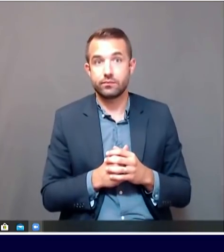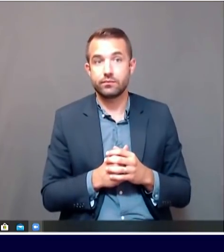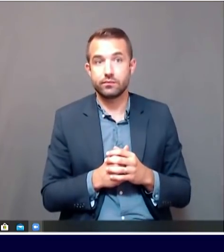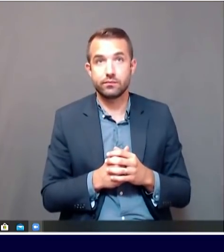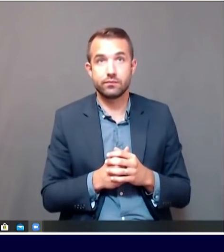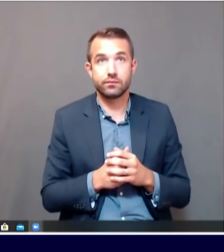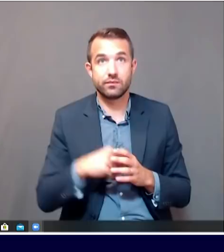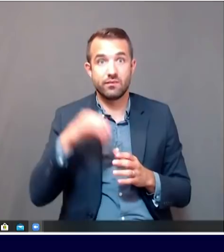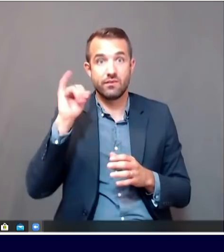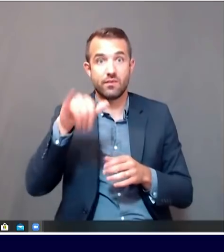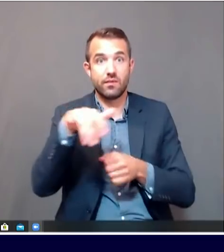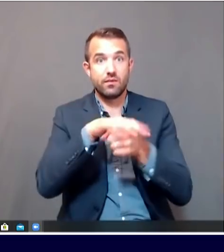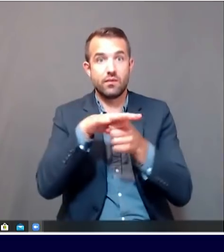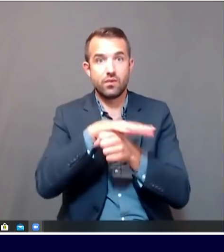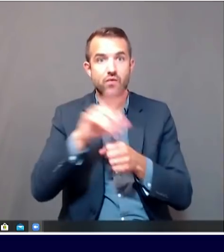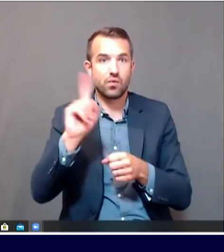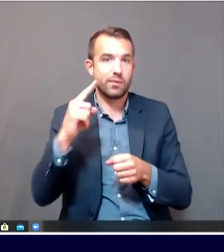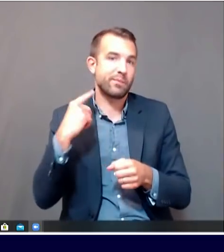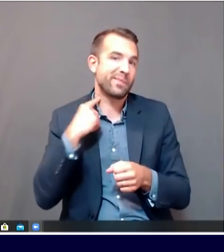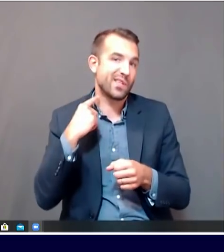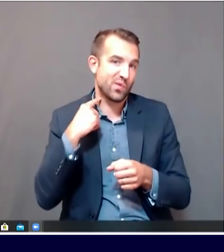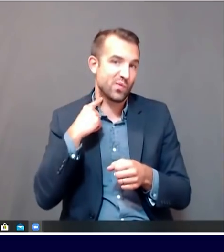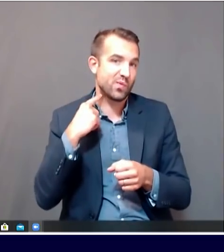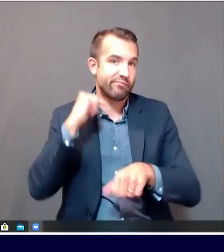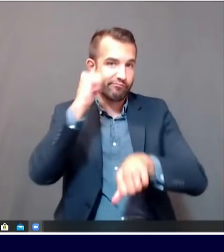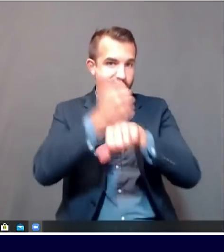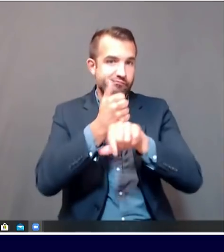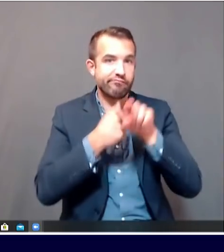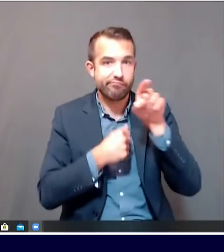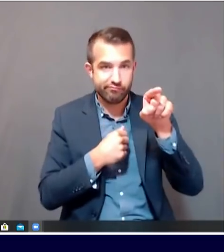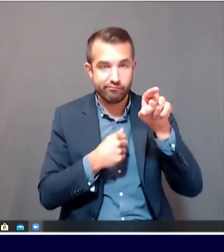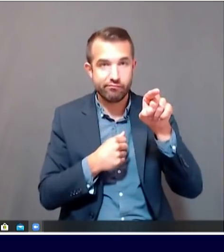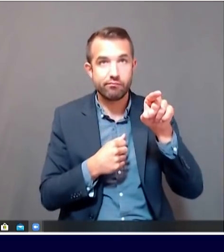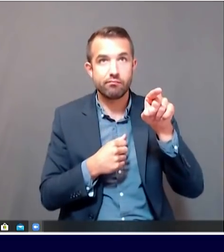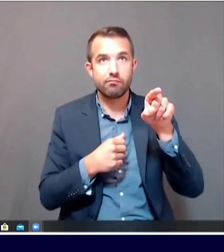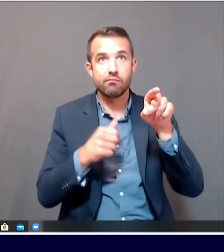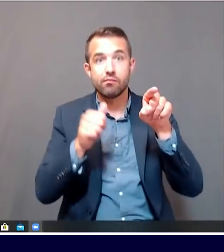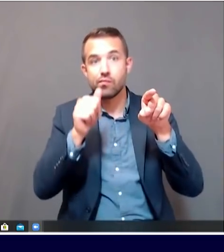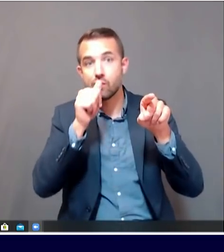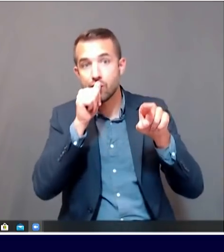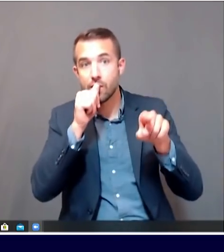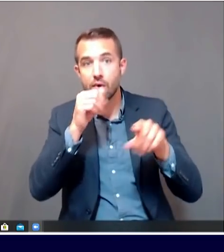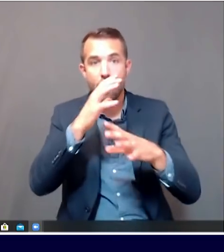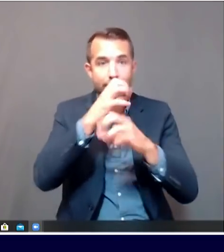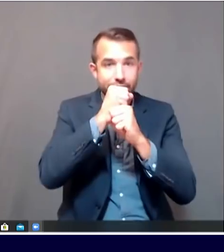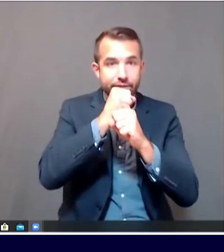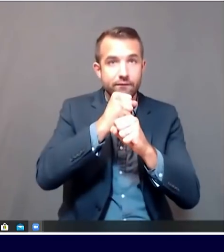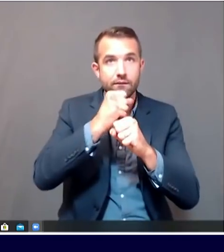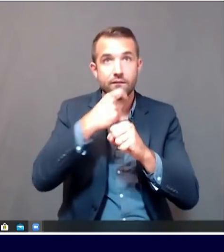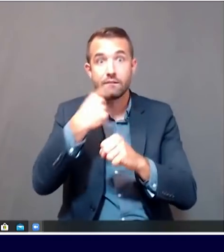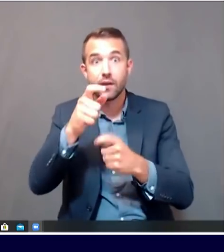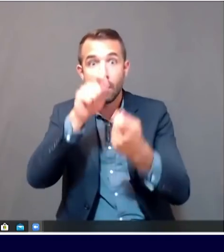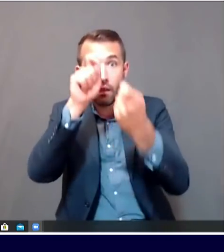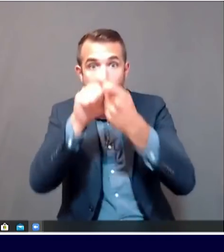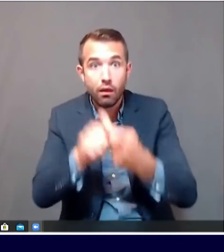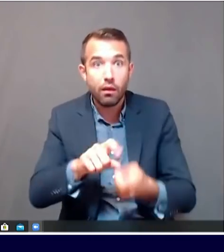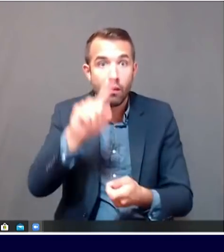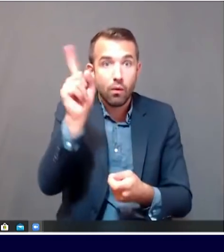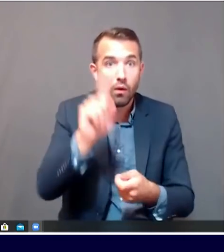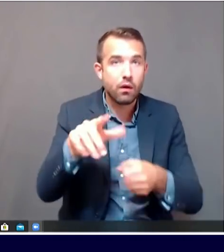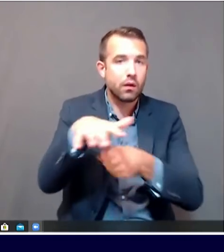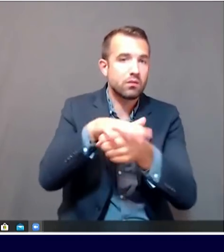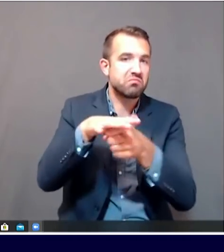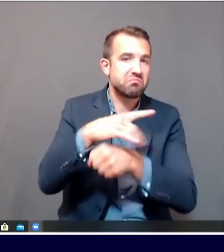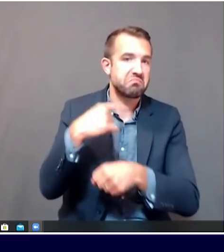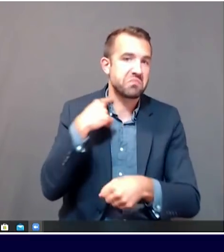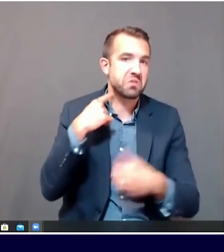in Bangor for a number of reasons, privacy among them. We're not disclosing where, but those individuals are